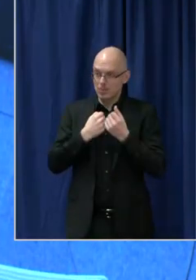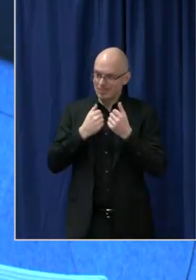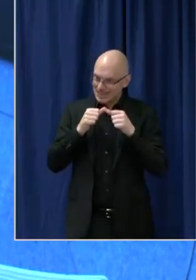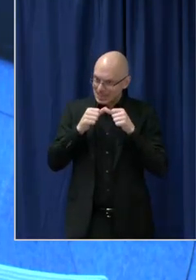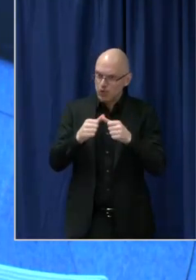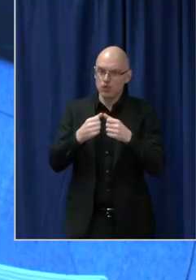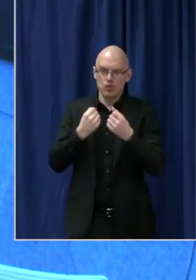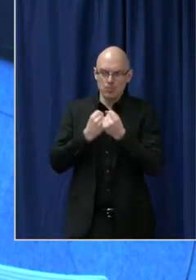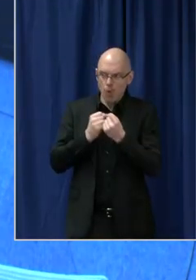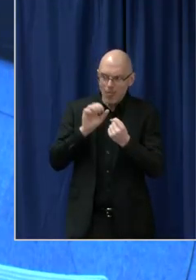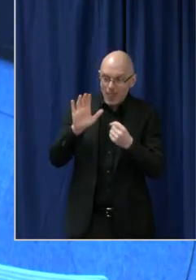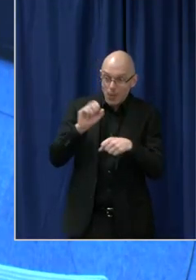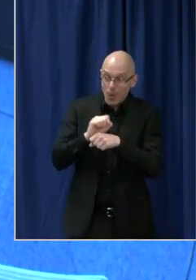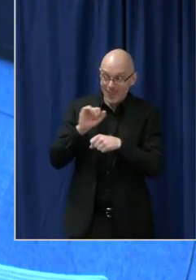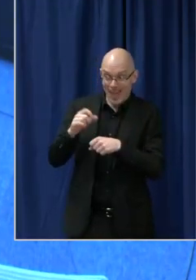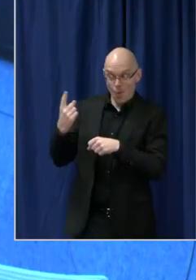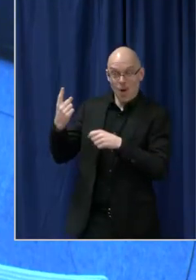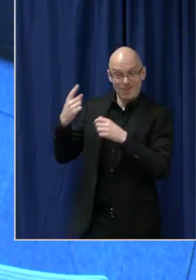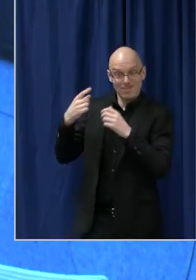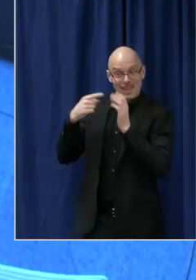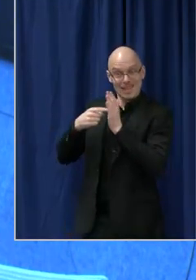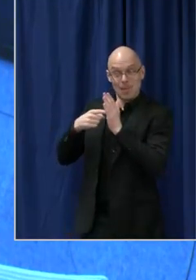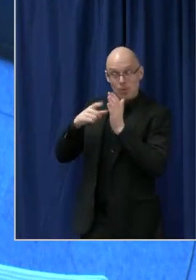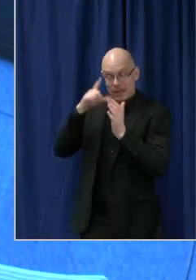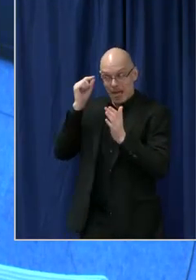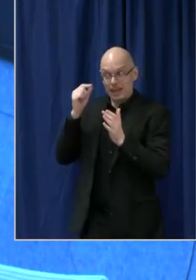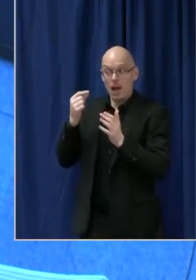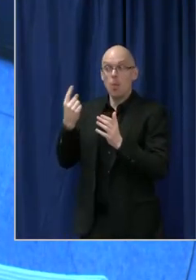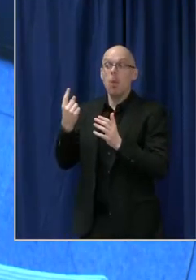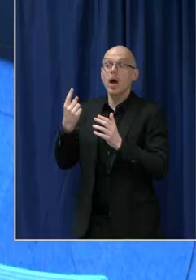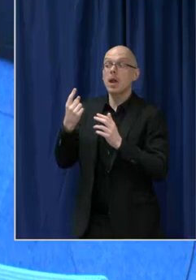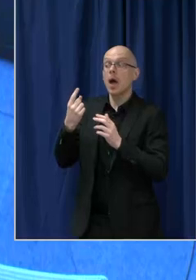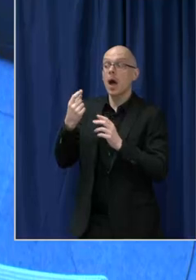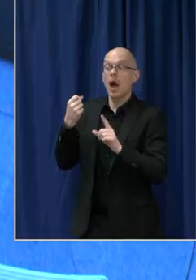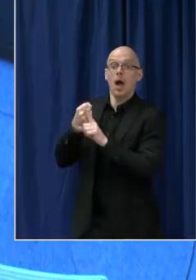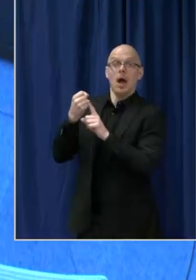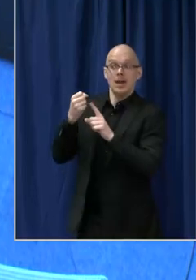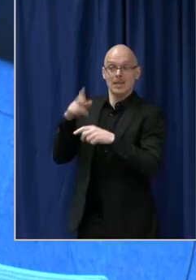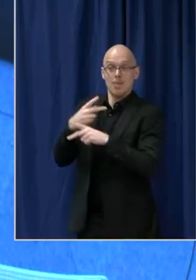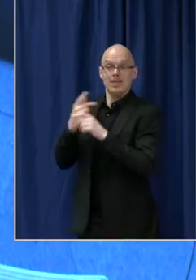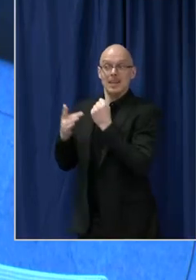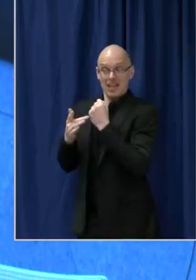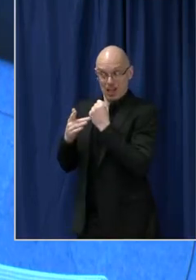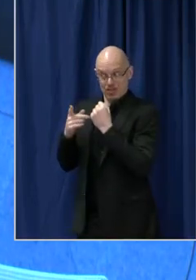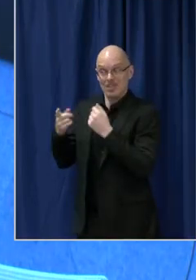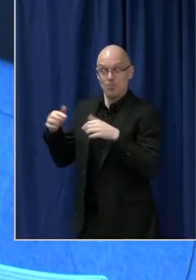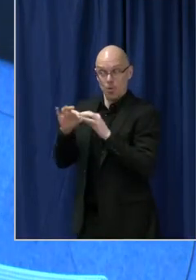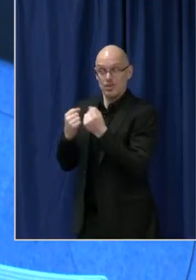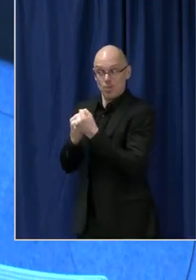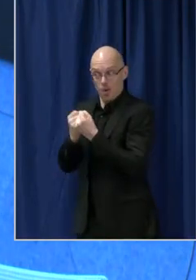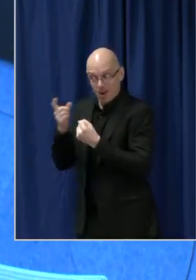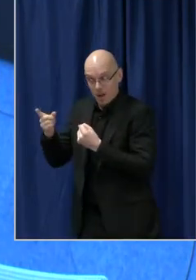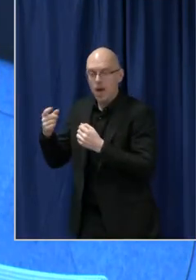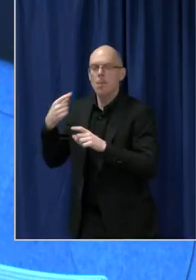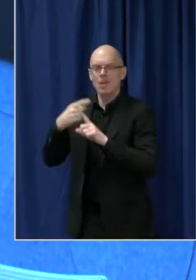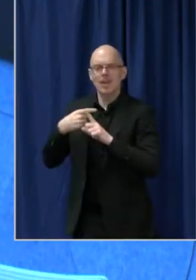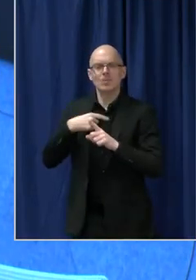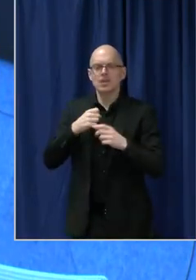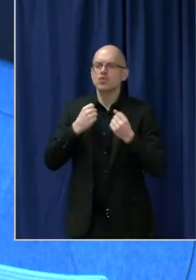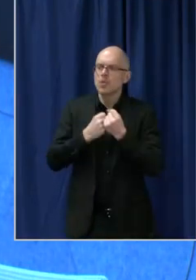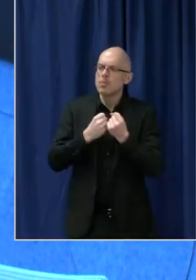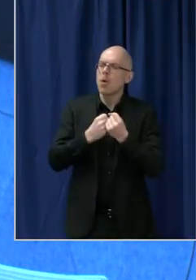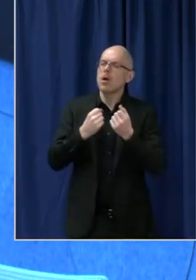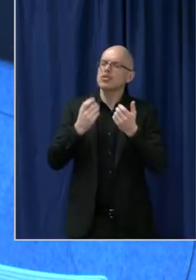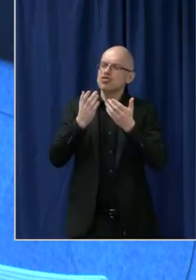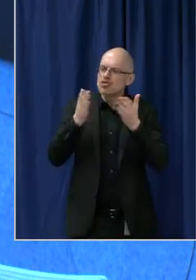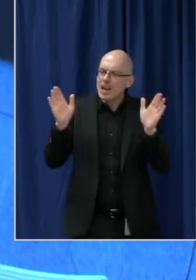one-off technologies where it's necessary, but also helping to ensure a migration to software